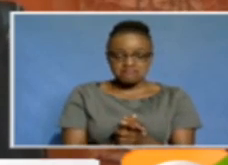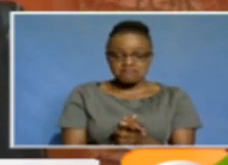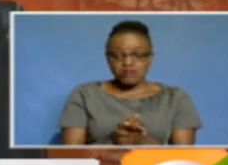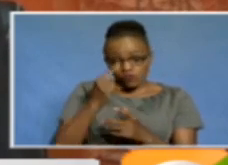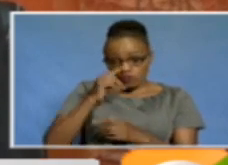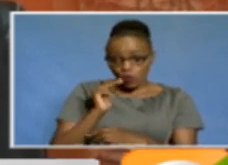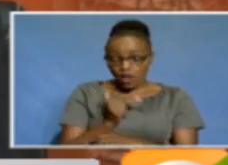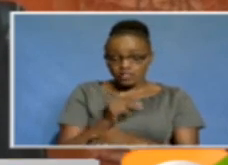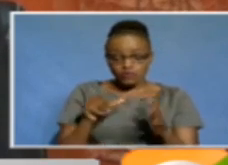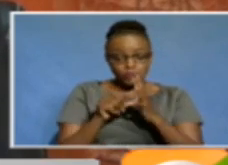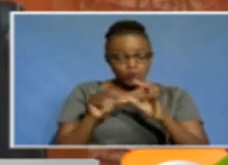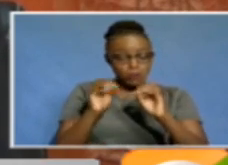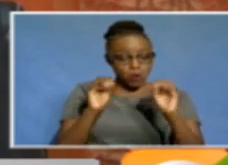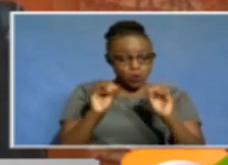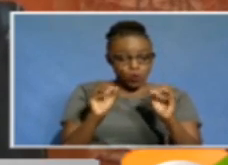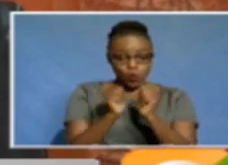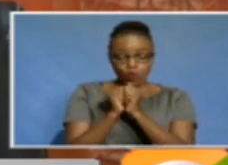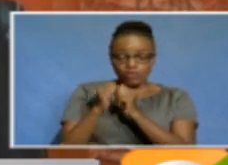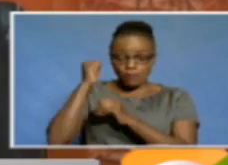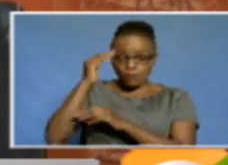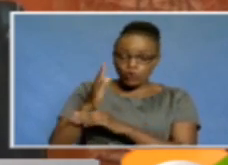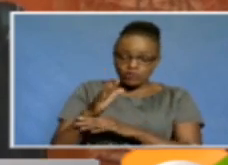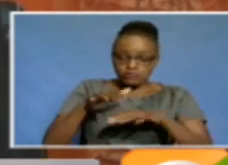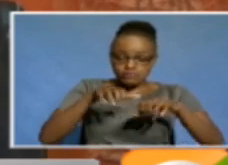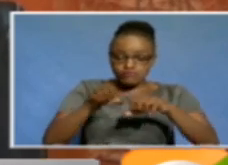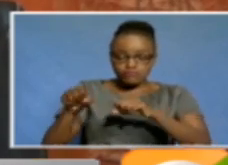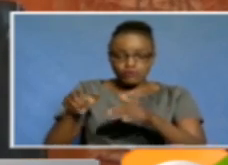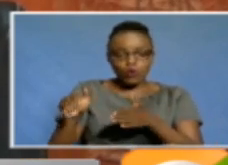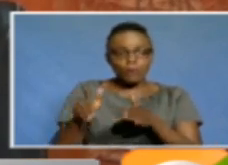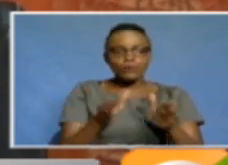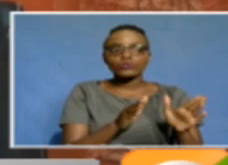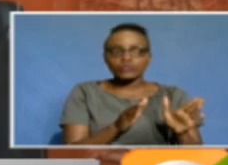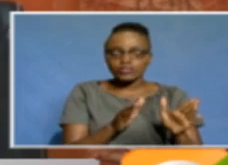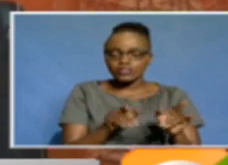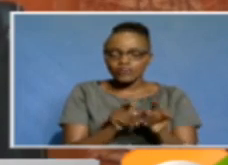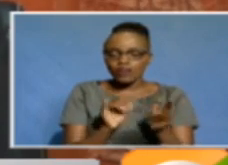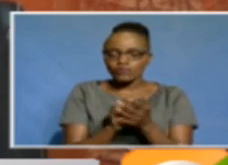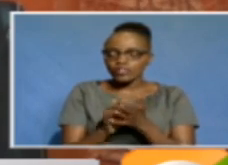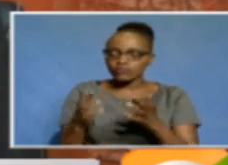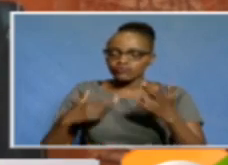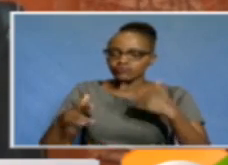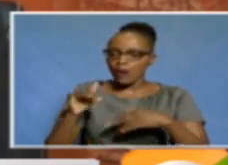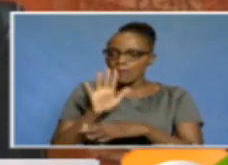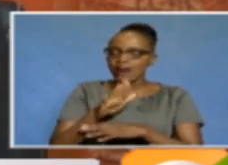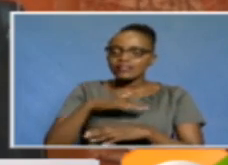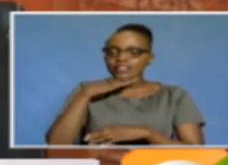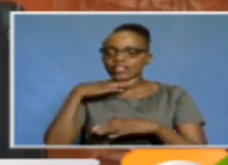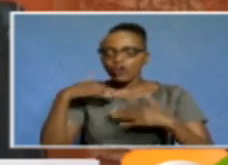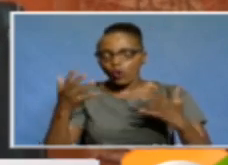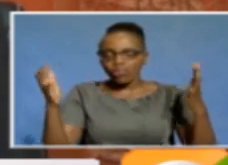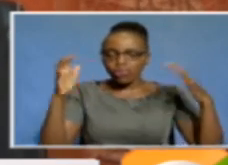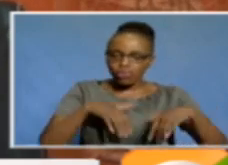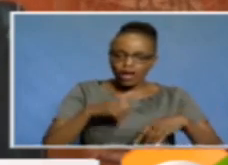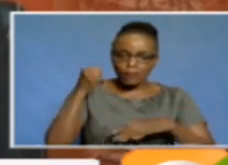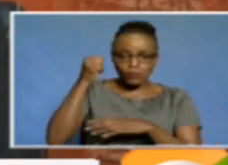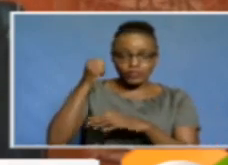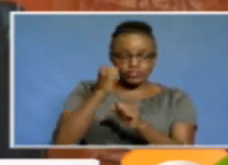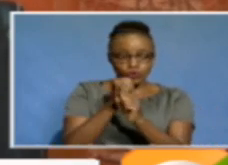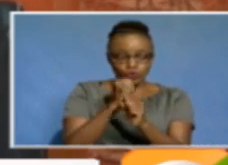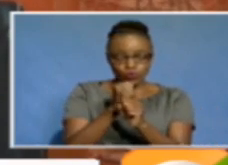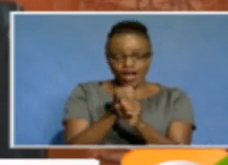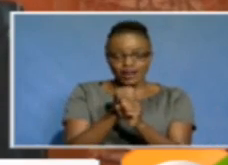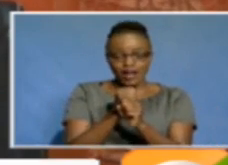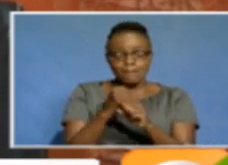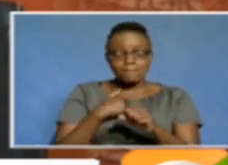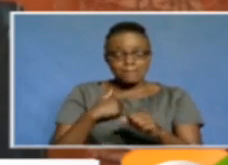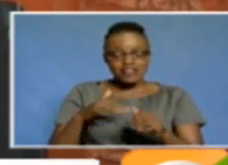Whereas I have no problem with politicians taking opportunity to revive their dead or collapsing political careers, I